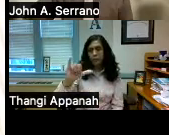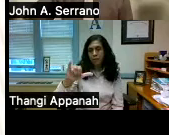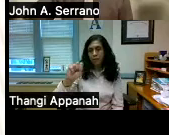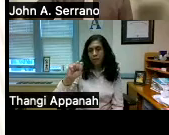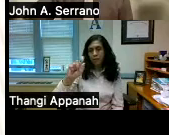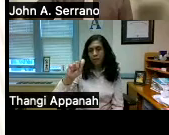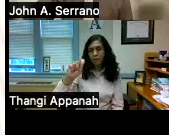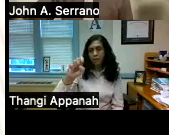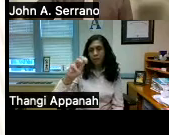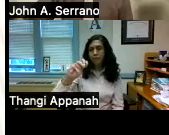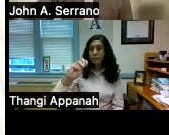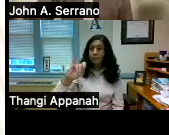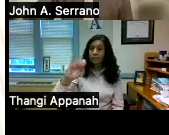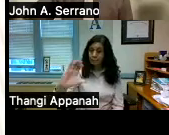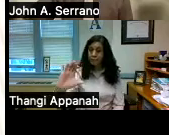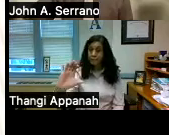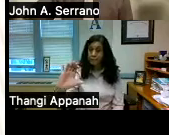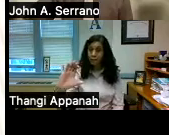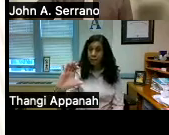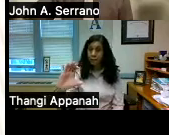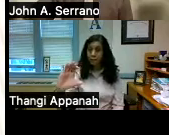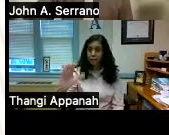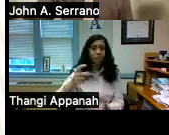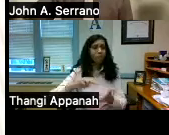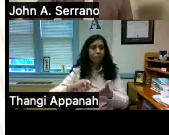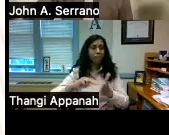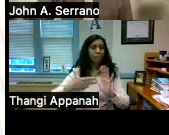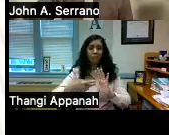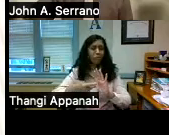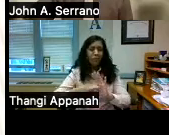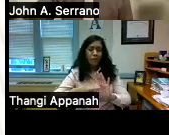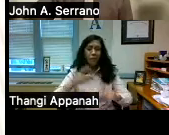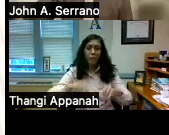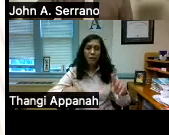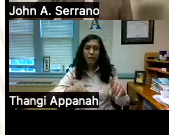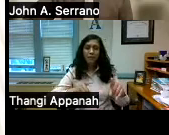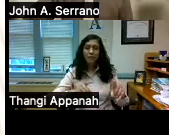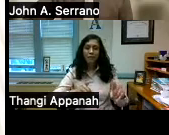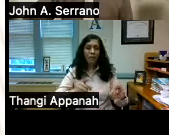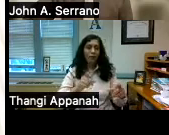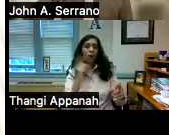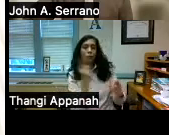So we're assessing needs and systemic needs.